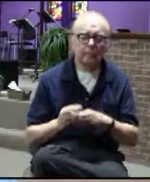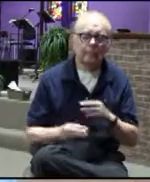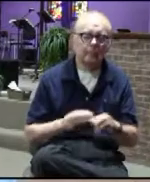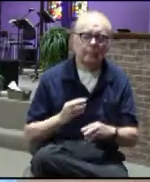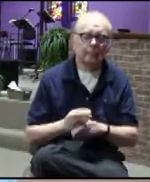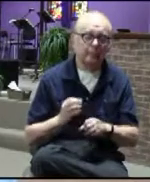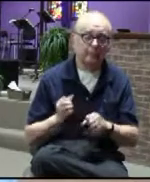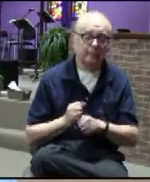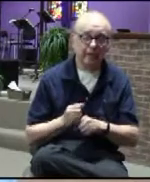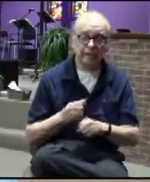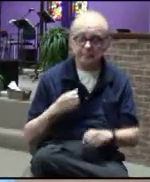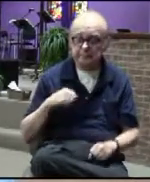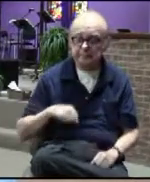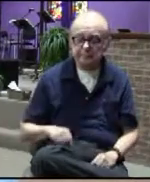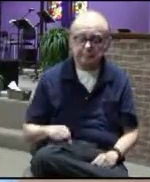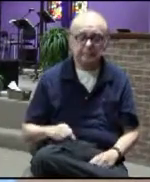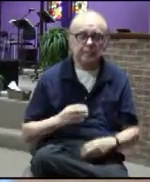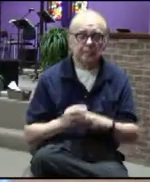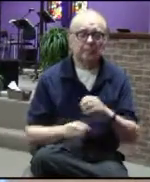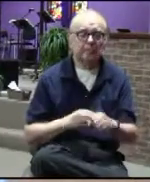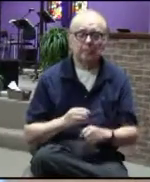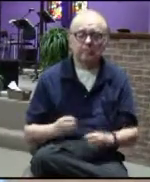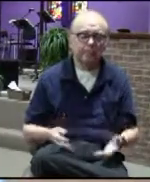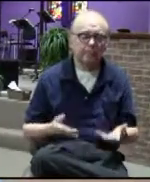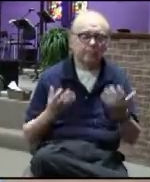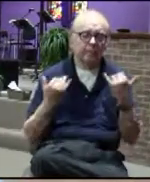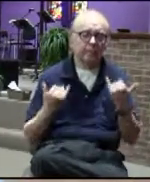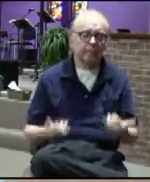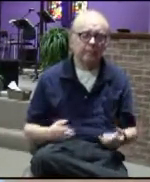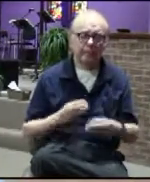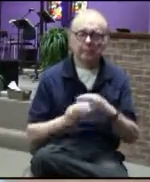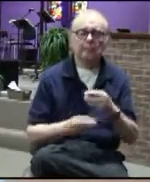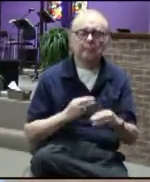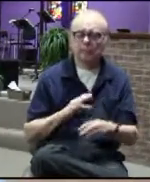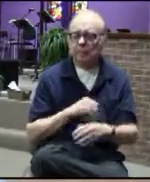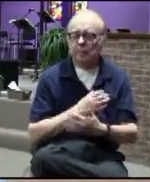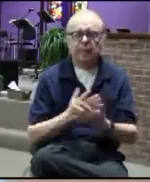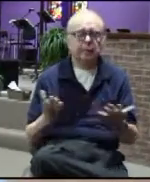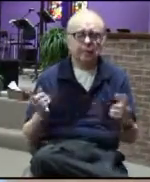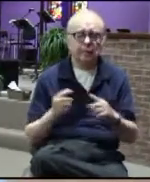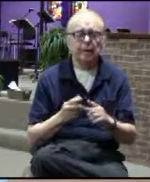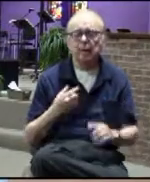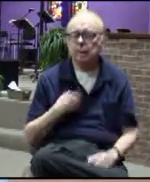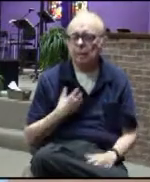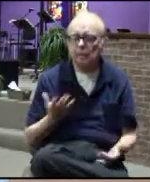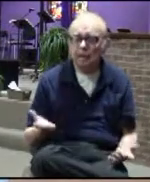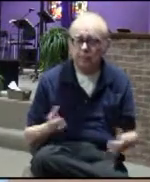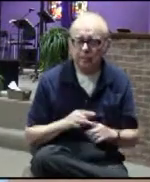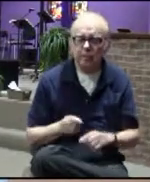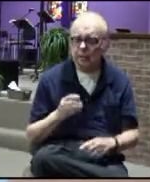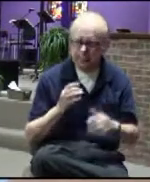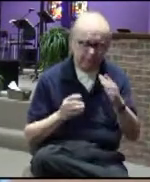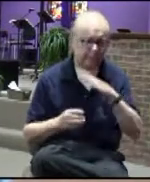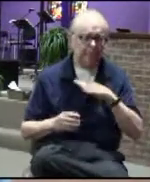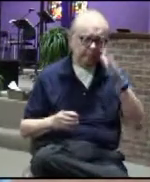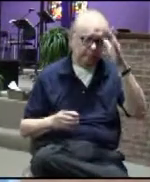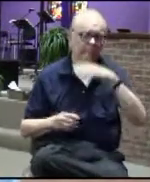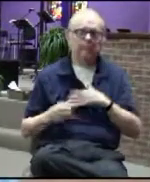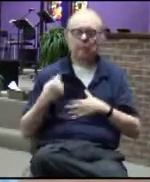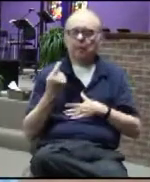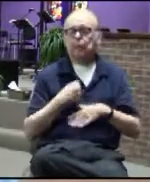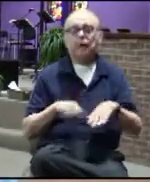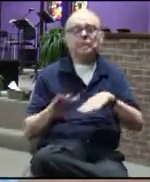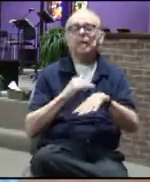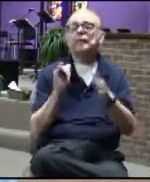may get me down this world may burden me down this world may do all kinds of things to me but ladies and gentlemen we're